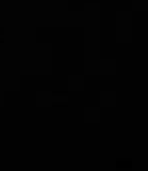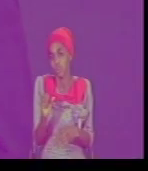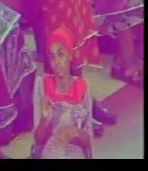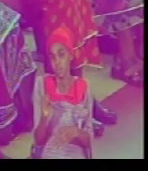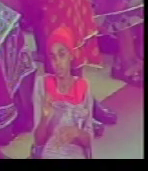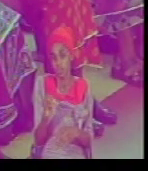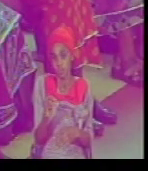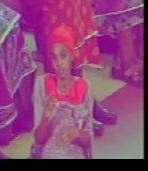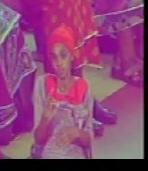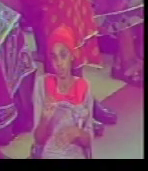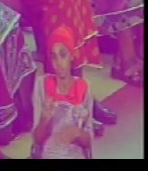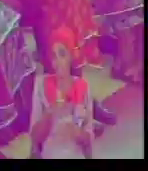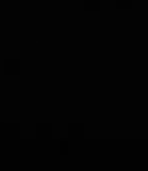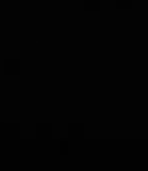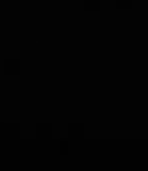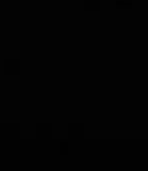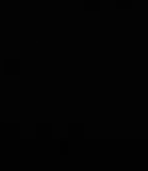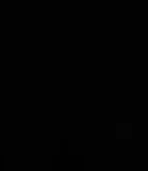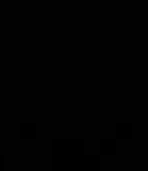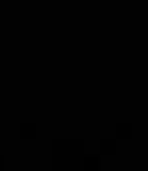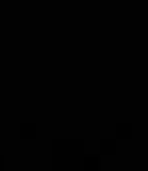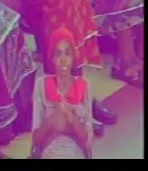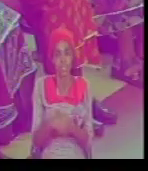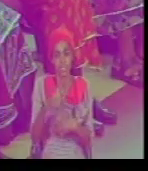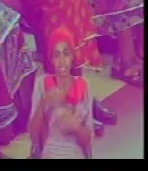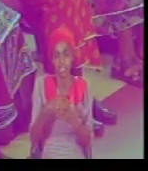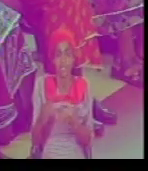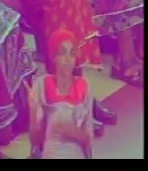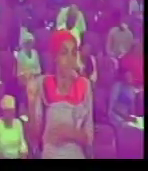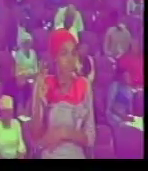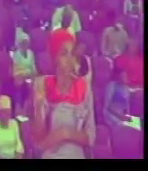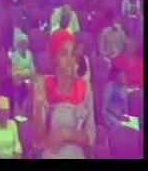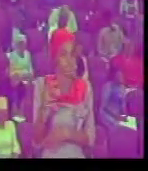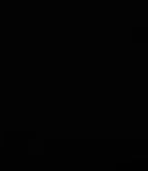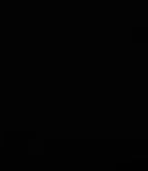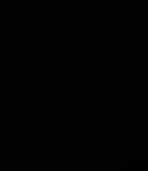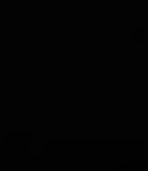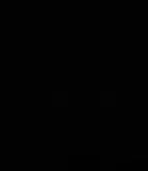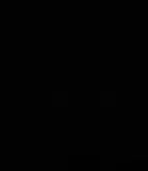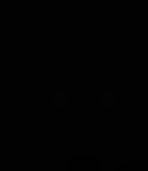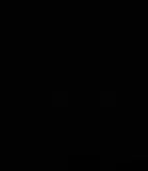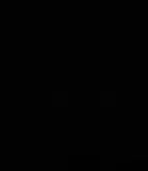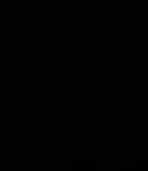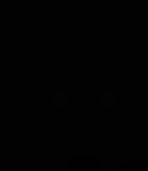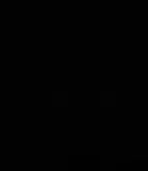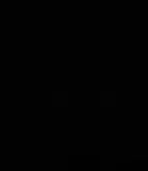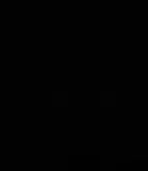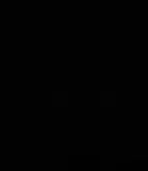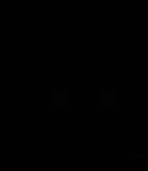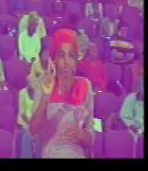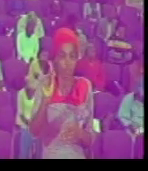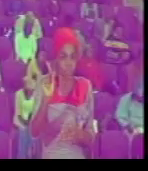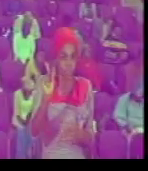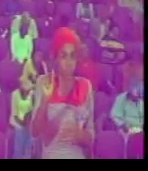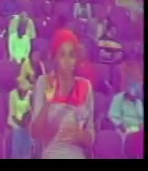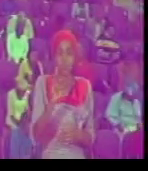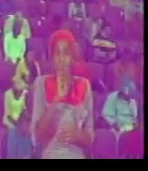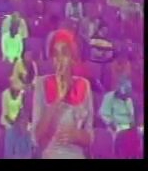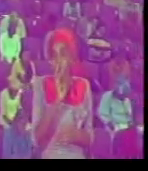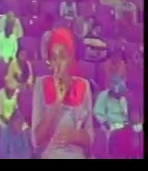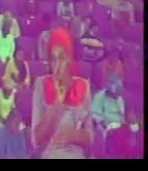at this. And they found no water. And they found no